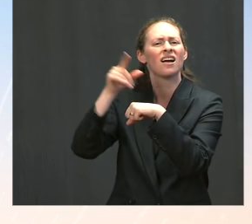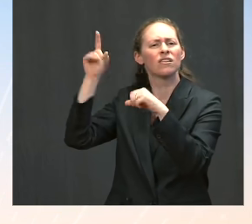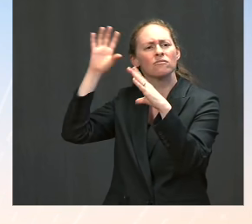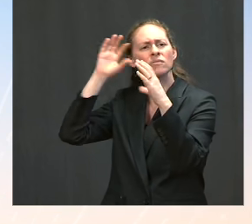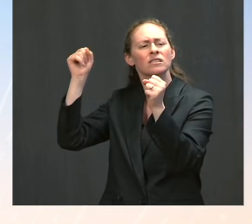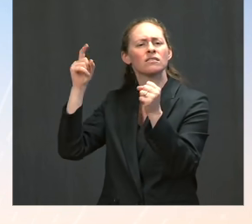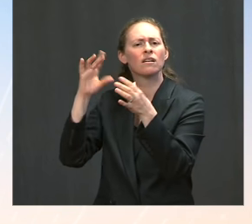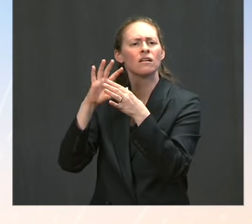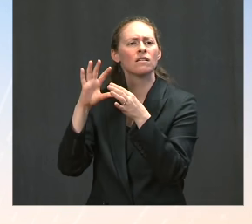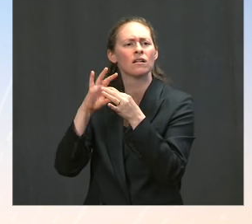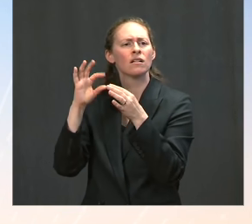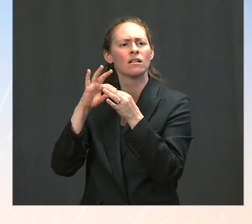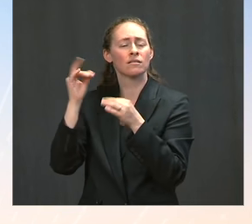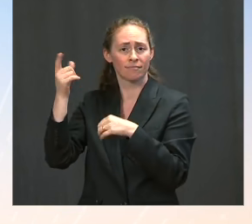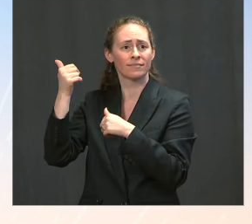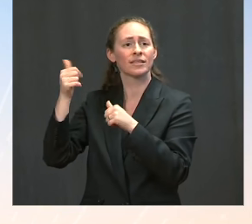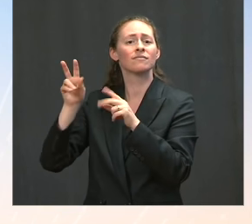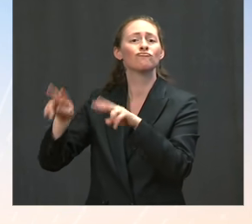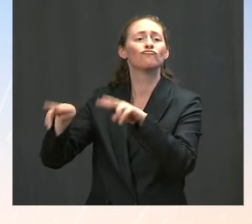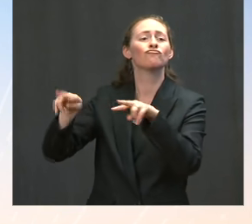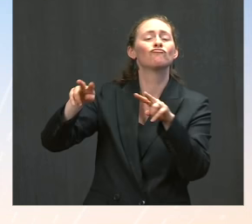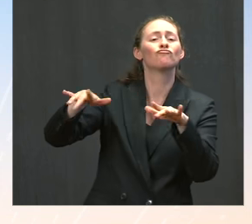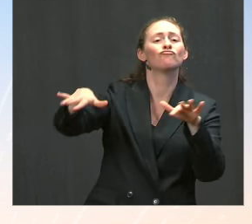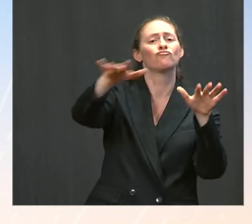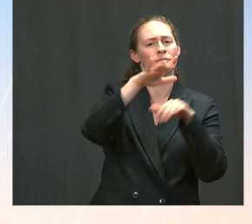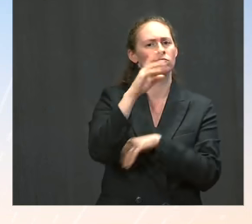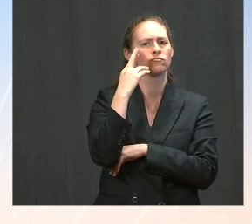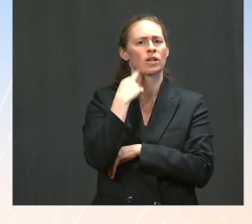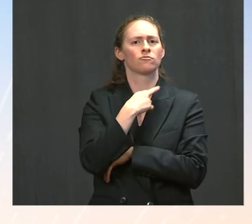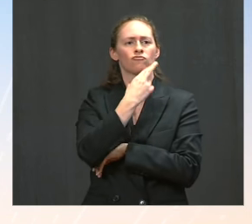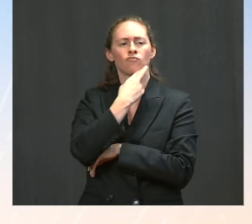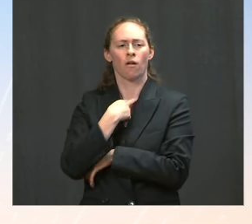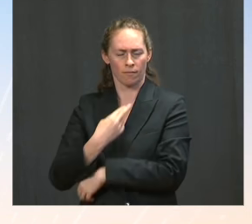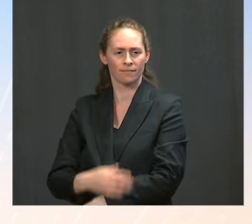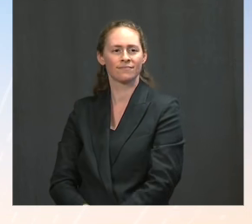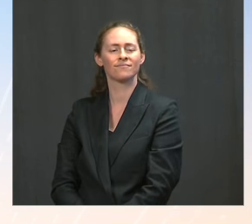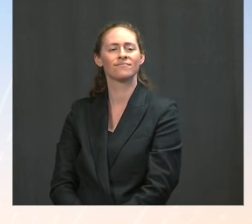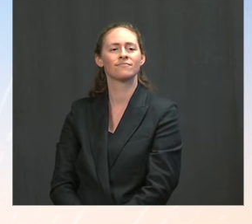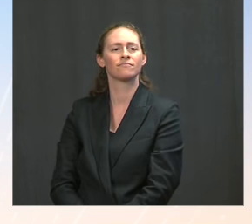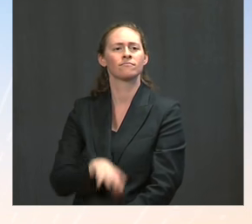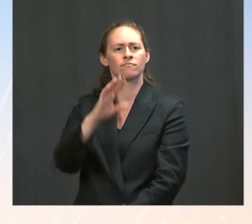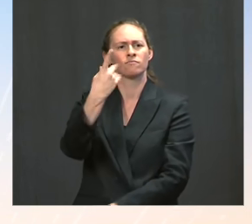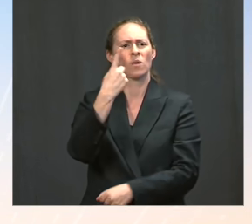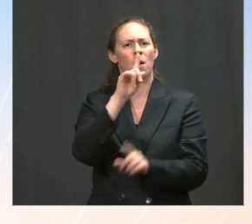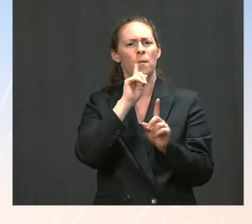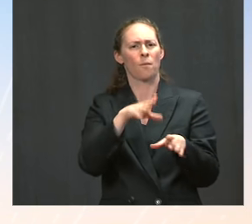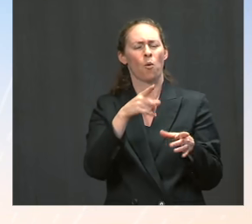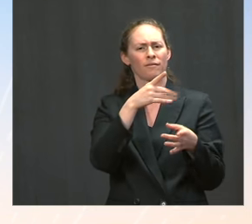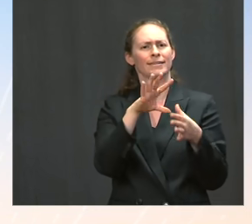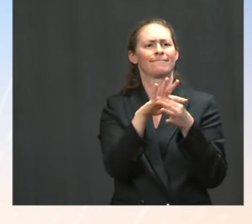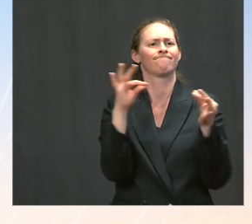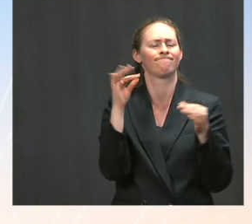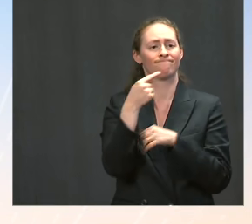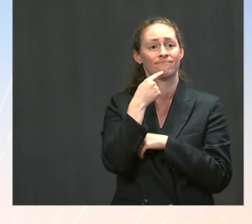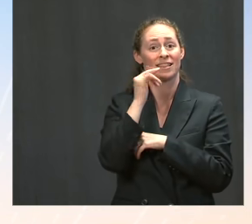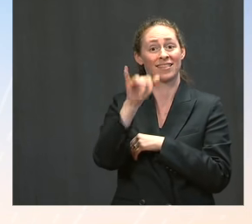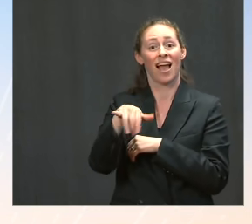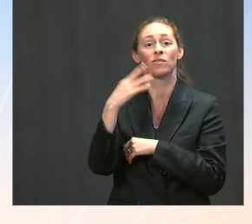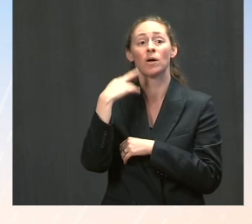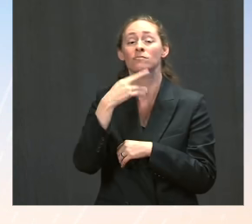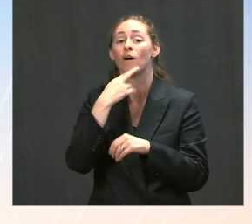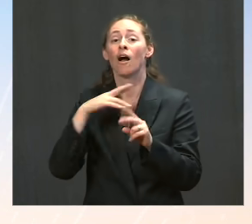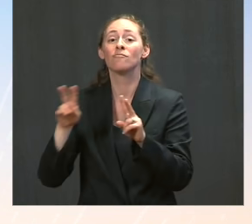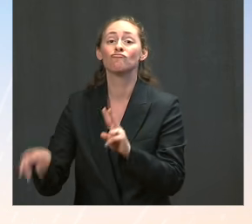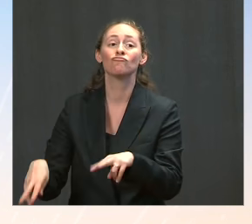worker shortage that the Commerce Secretary just called acute. She described it as a skills gap, but the restaurateur said that he had, right now,